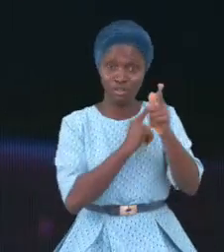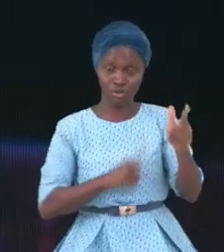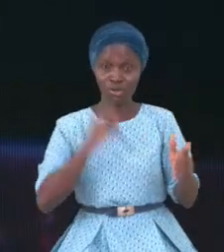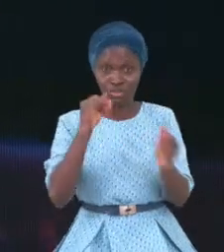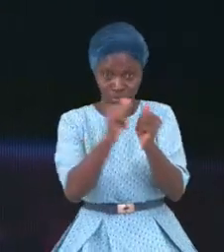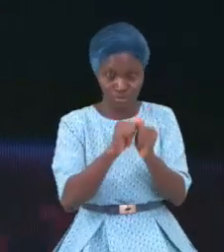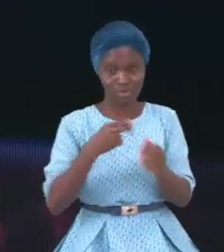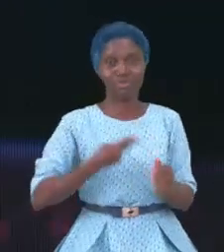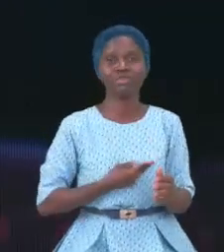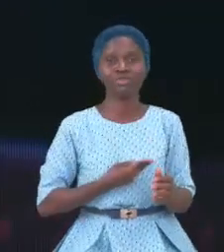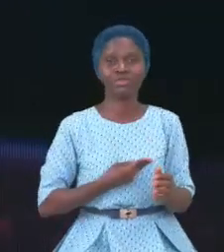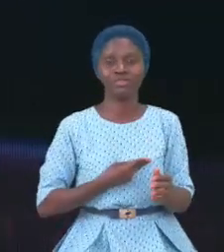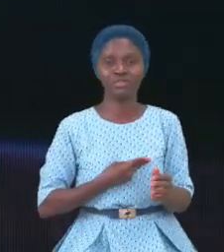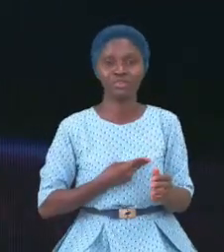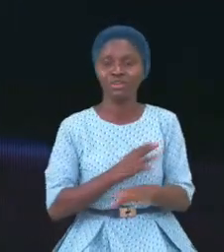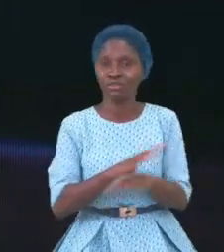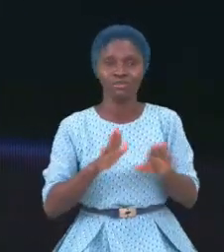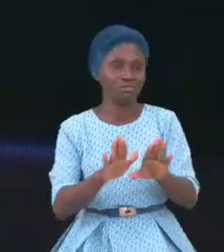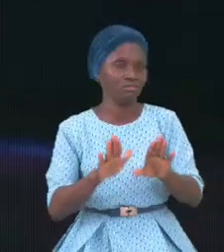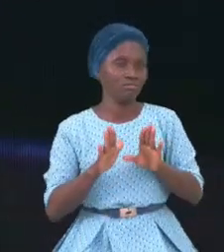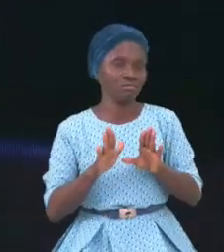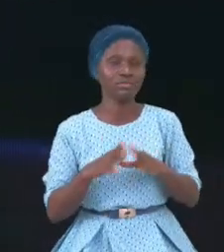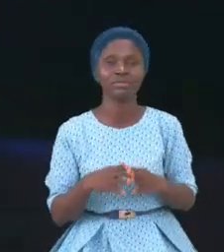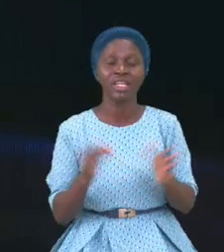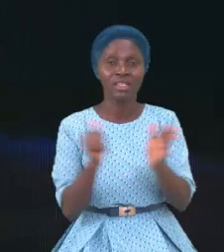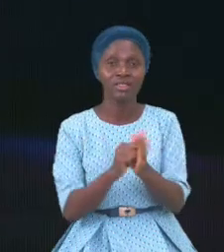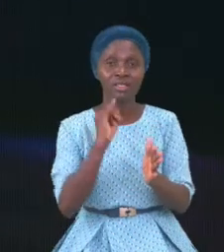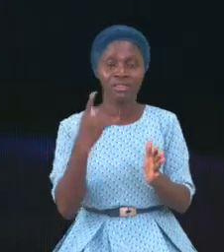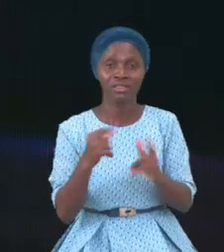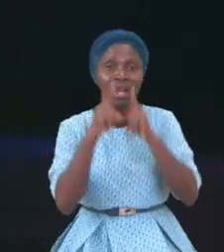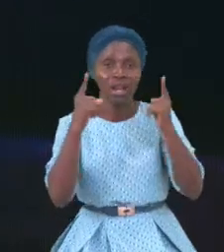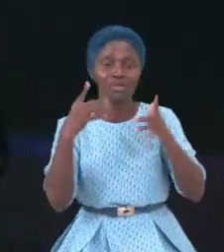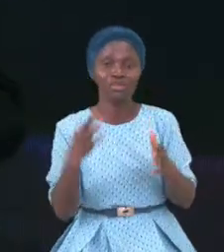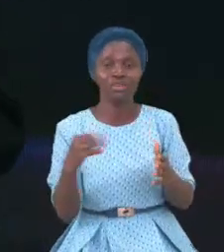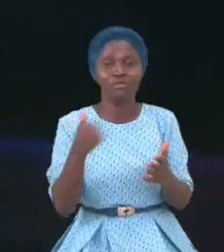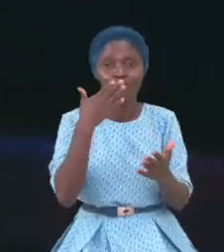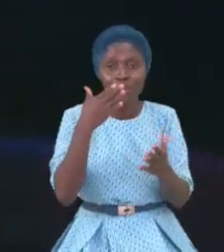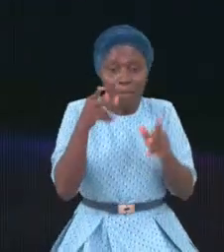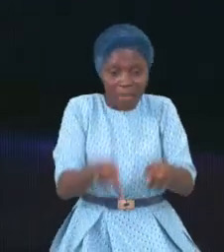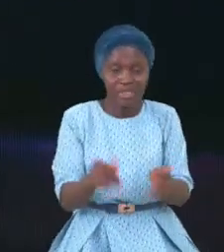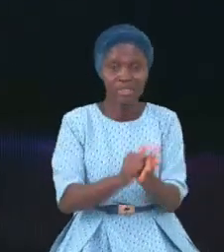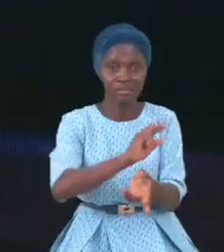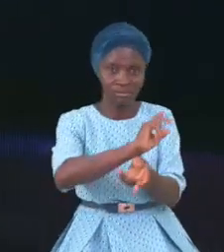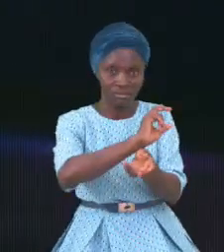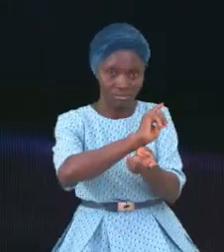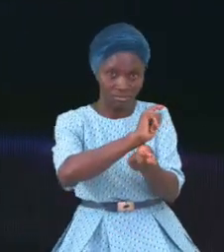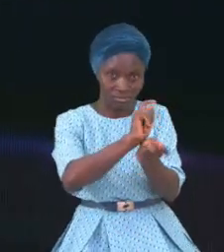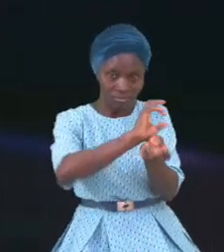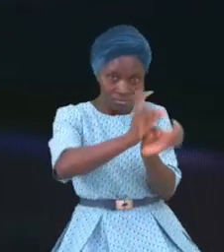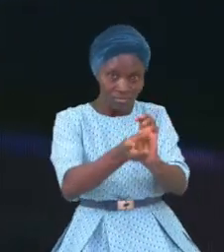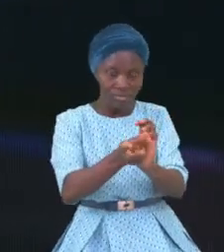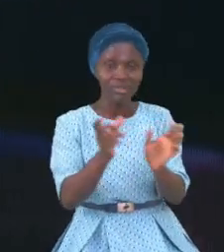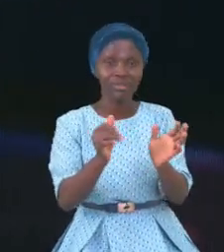That's the language of a converted soul. That's the language of a transformed life. That's the language of a person who is